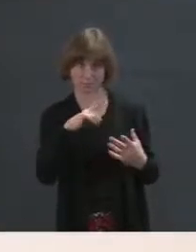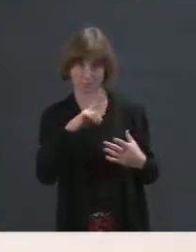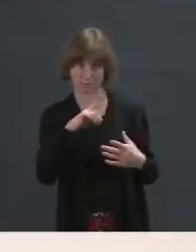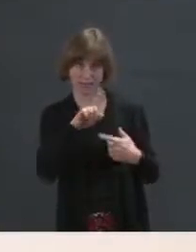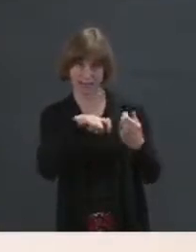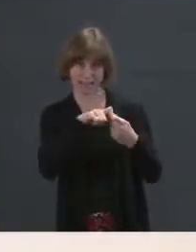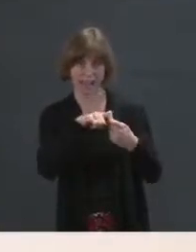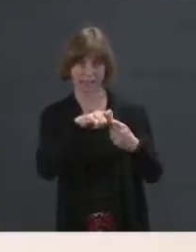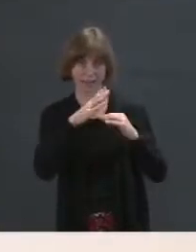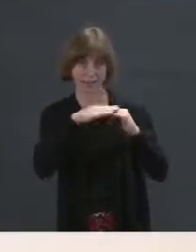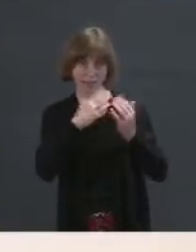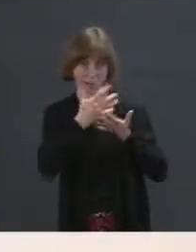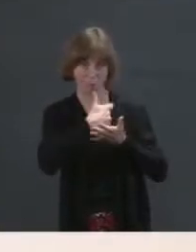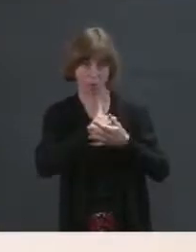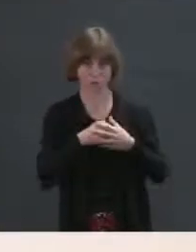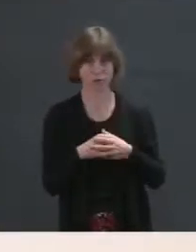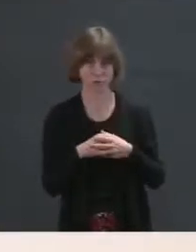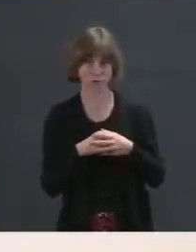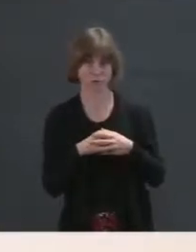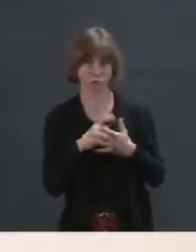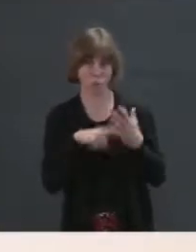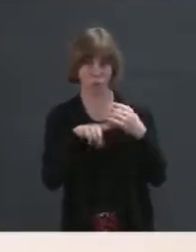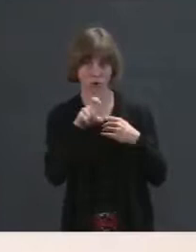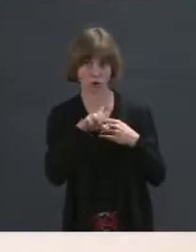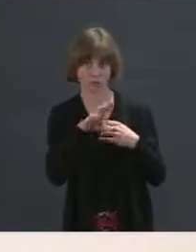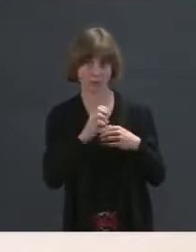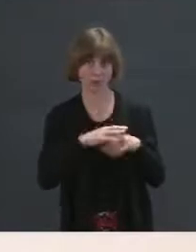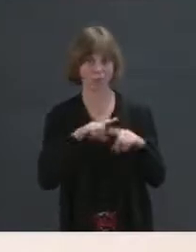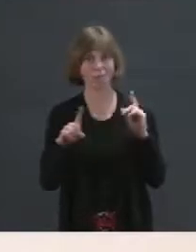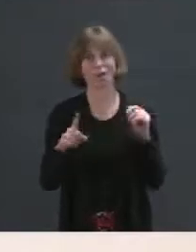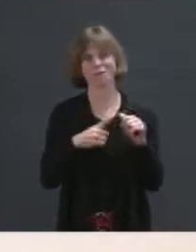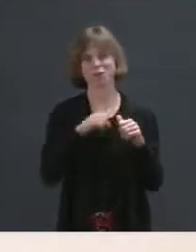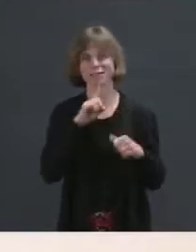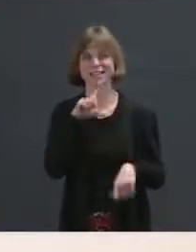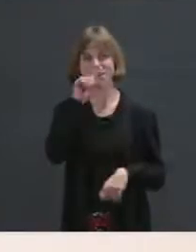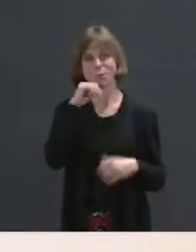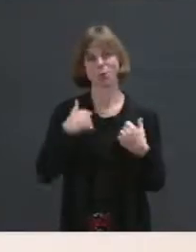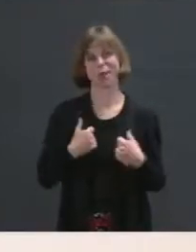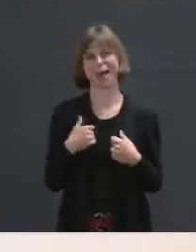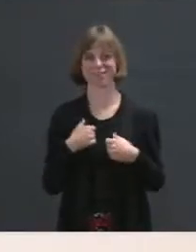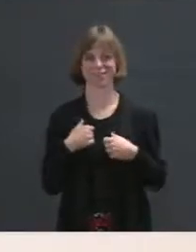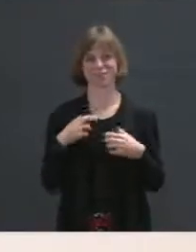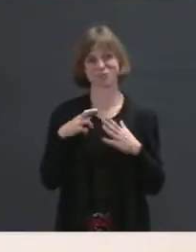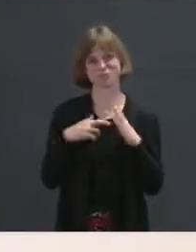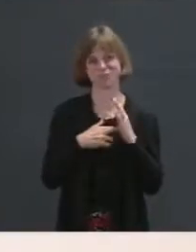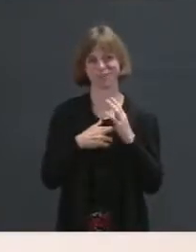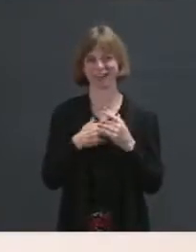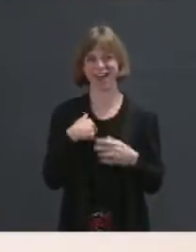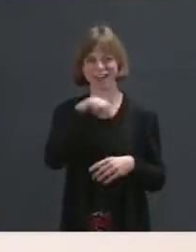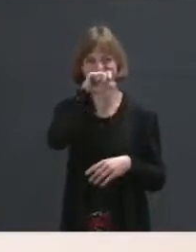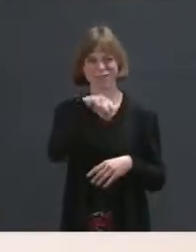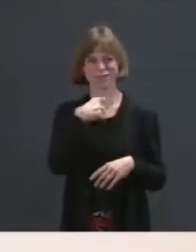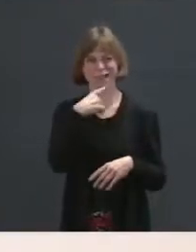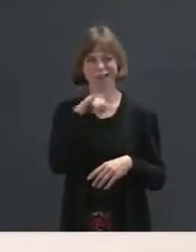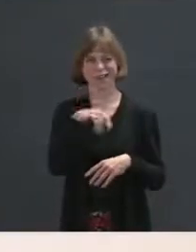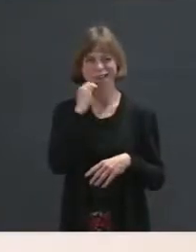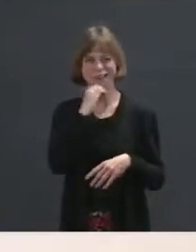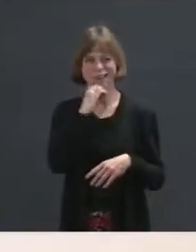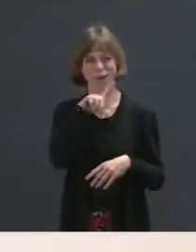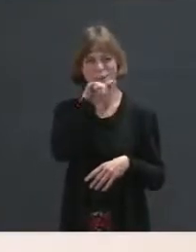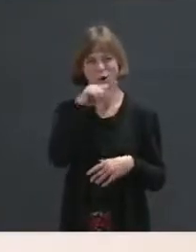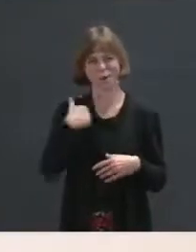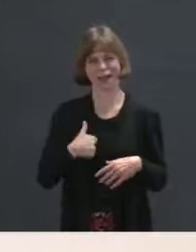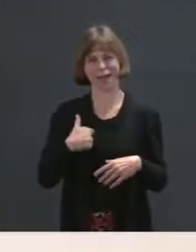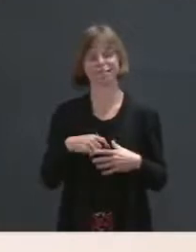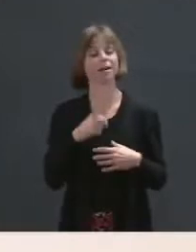first step is the Byrd rule, the Byrd bath. I just like to say that every day. And then members will, and we're certainly hopeful